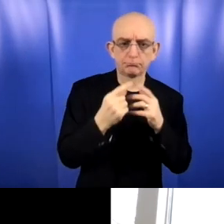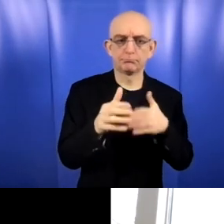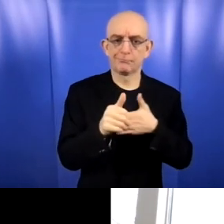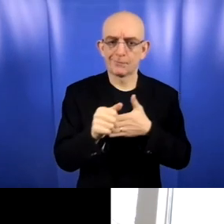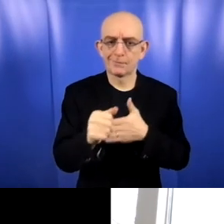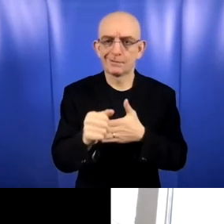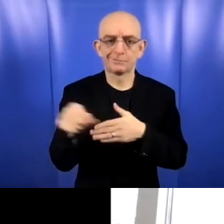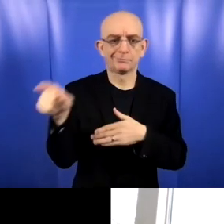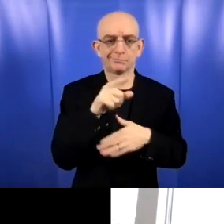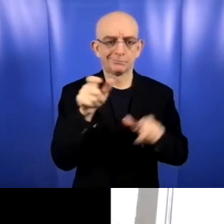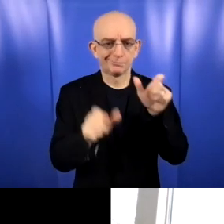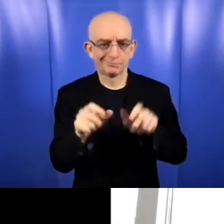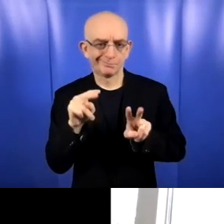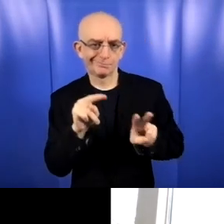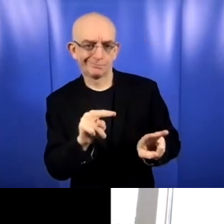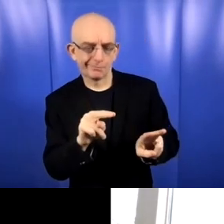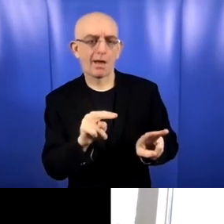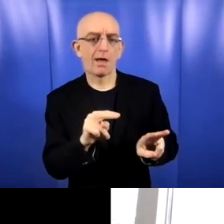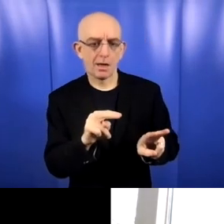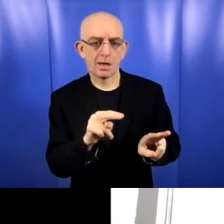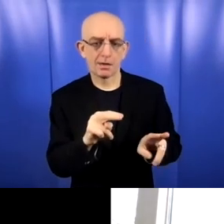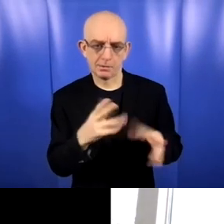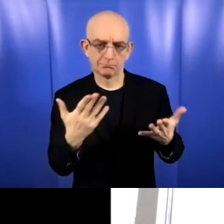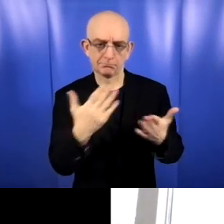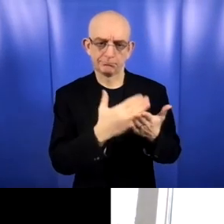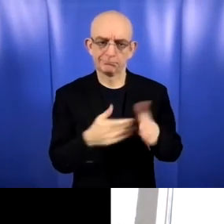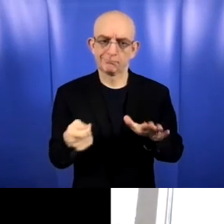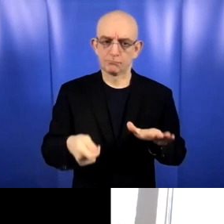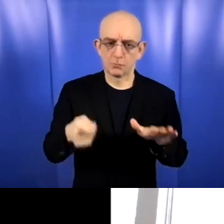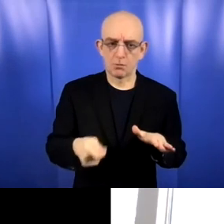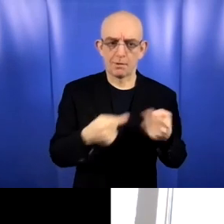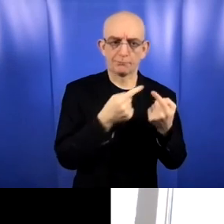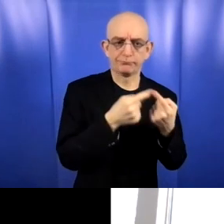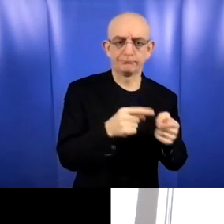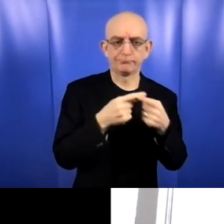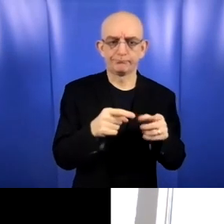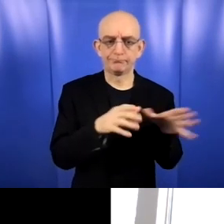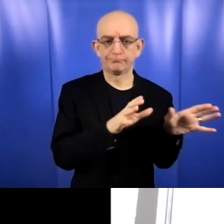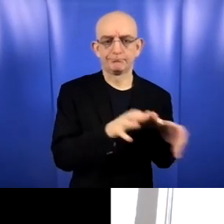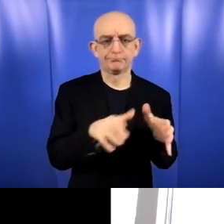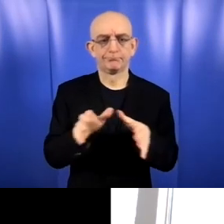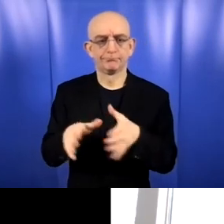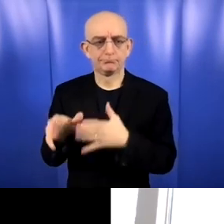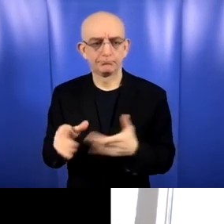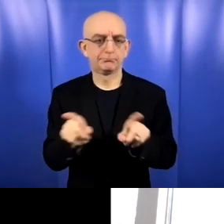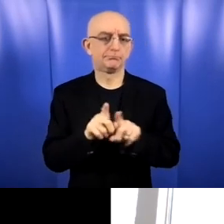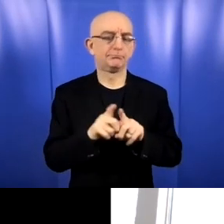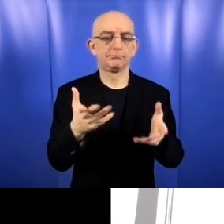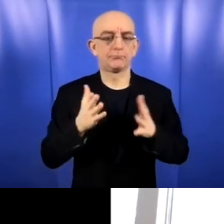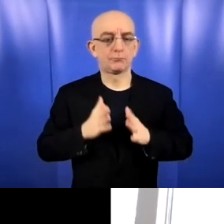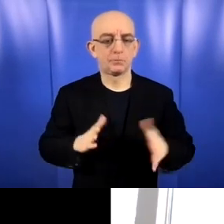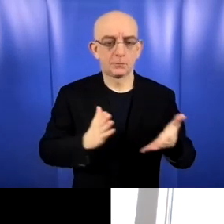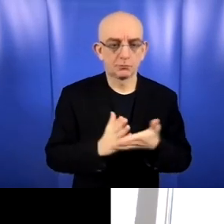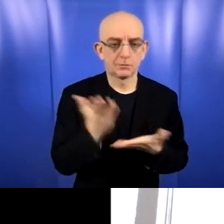as regional refugee law developments and regional and national jurisprudence, state practice and soft law